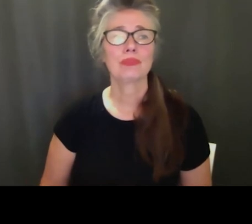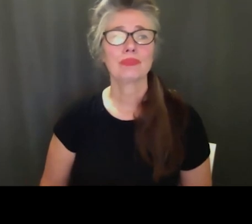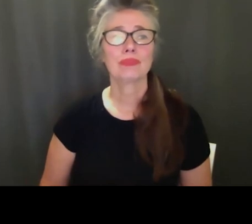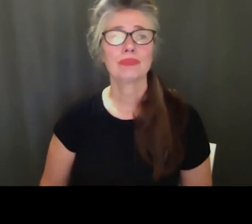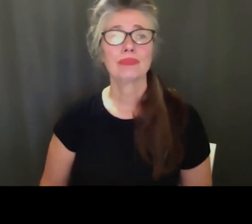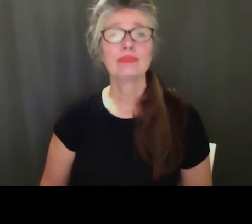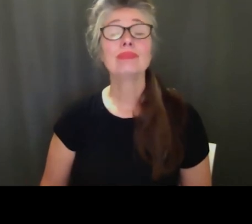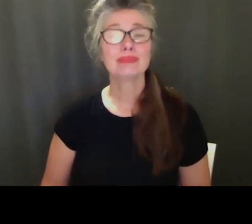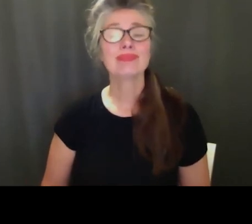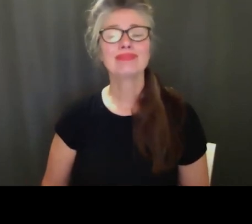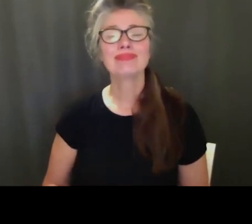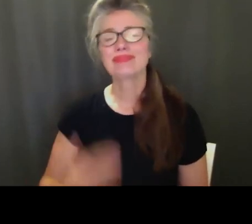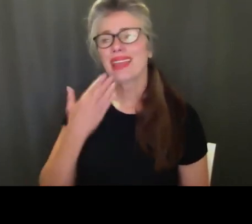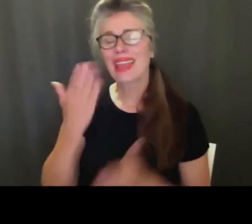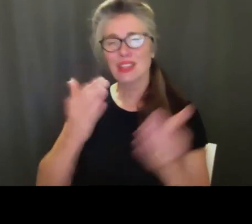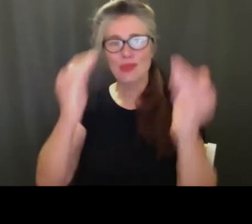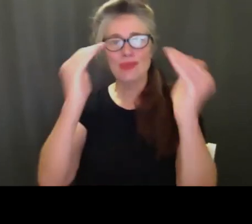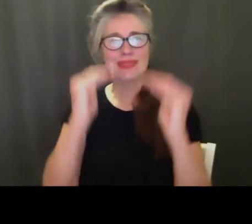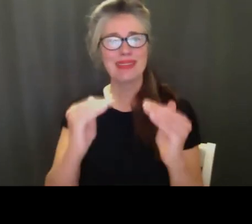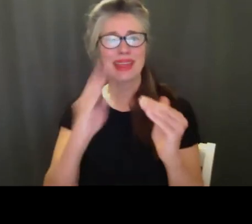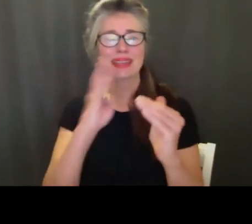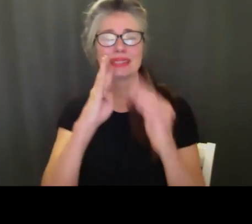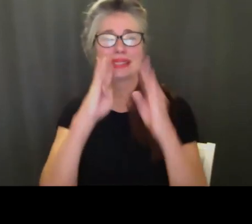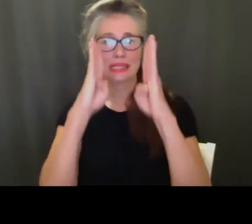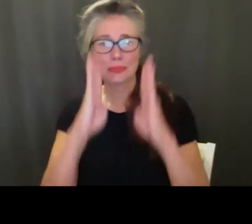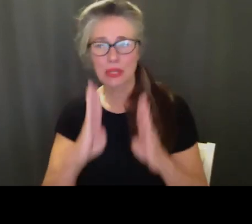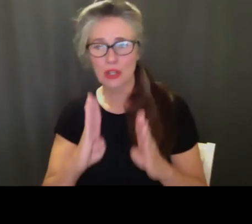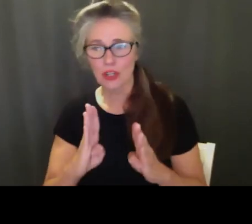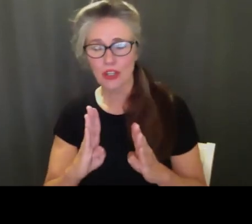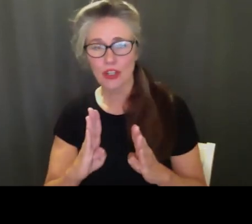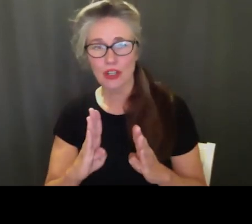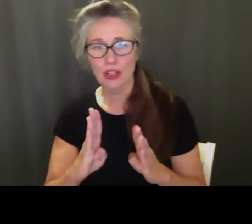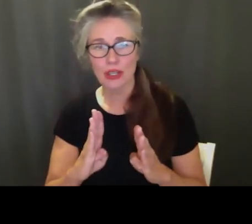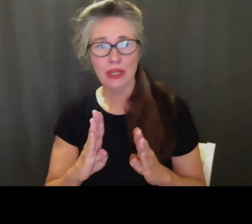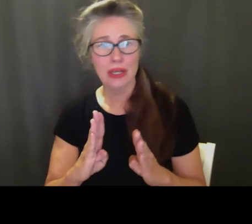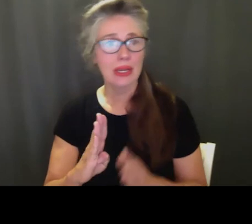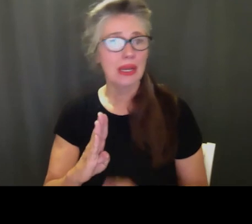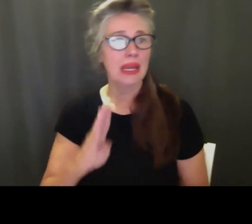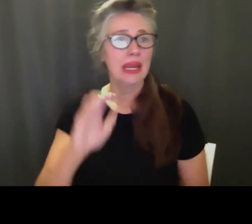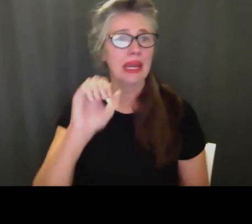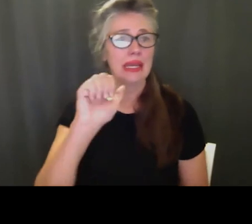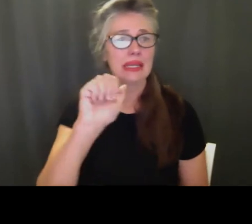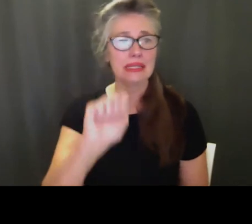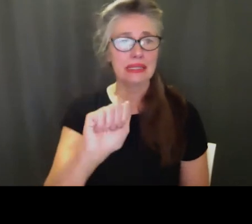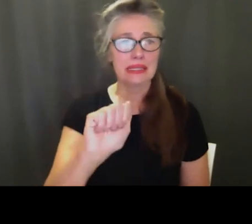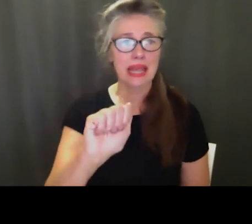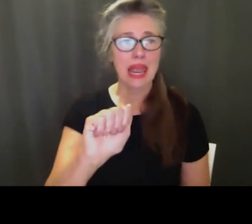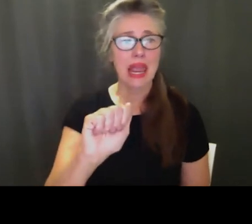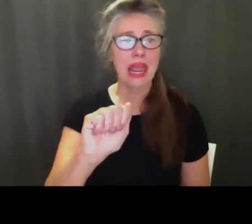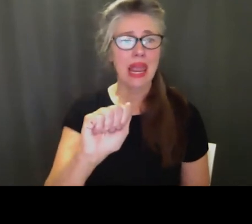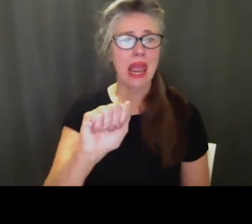Thank you. Our next speaker is Abby Marin.